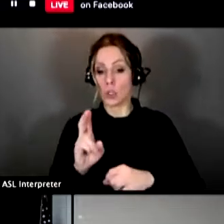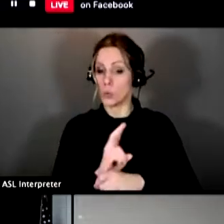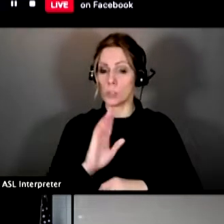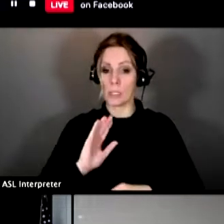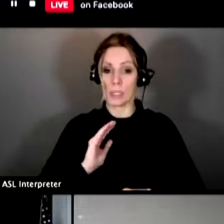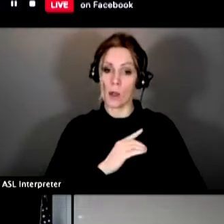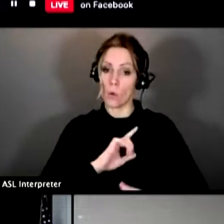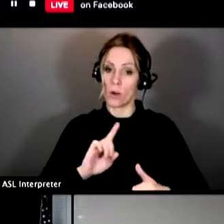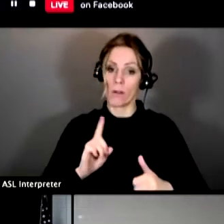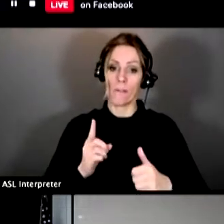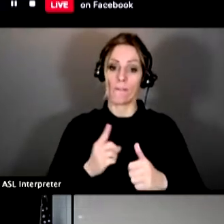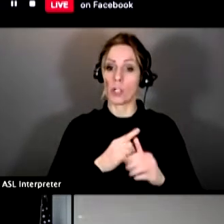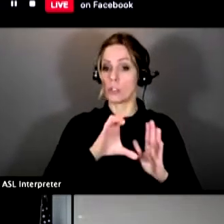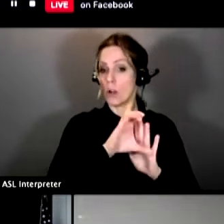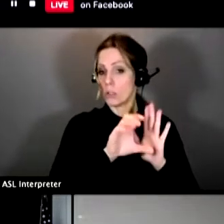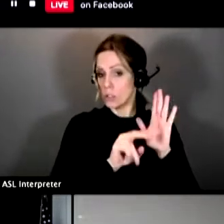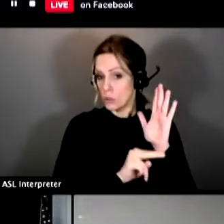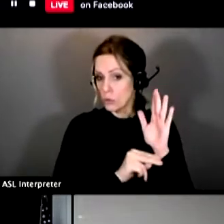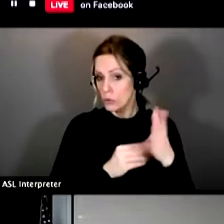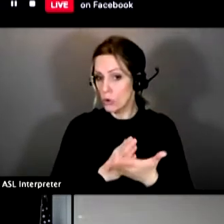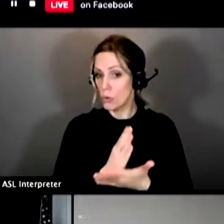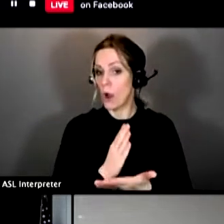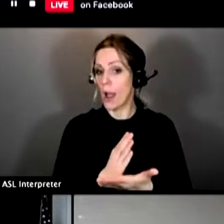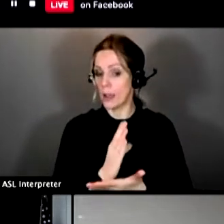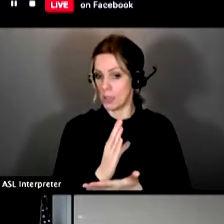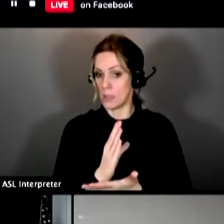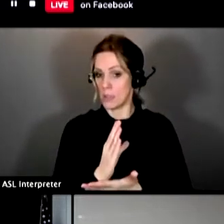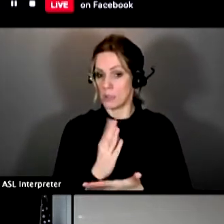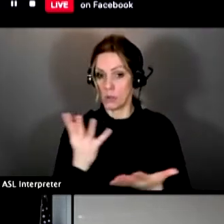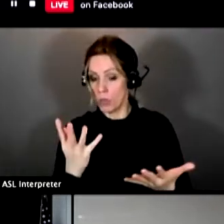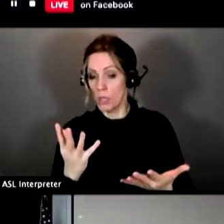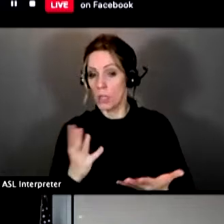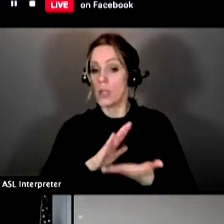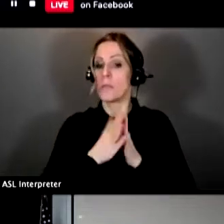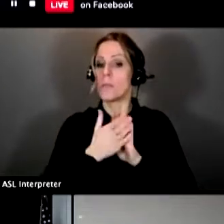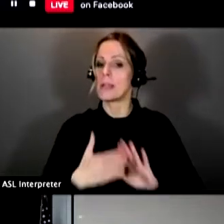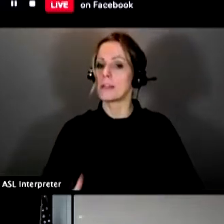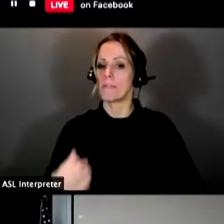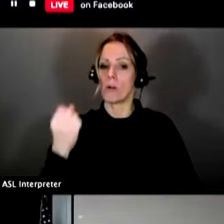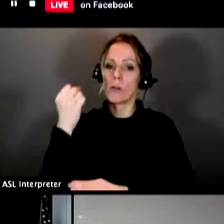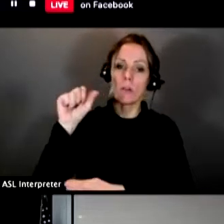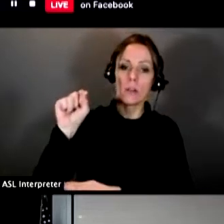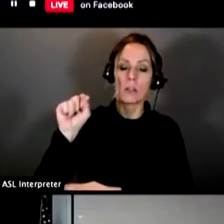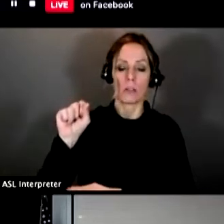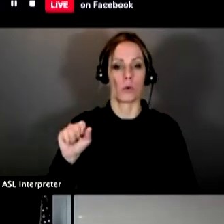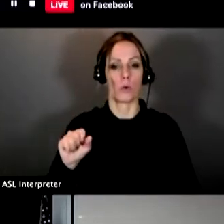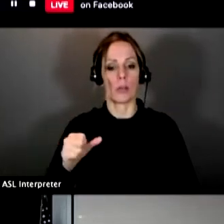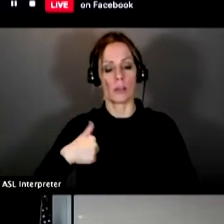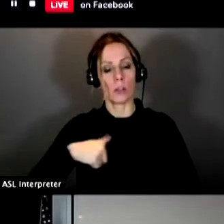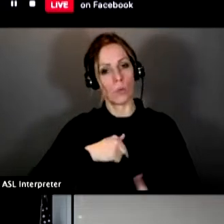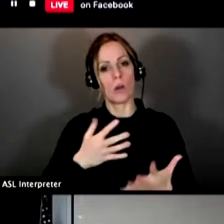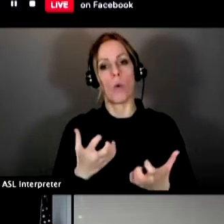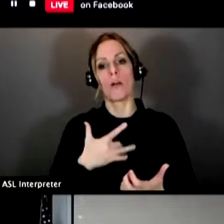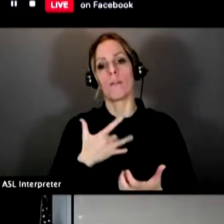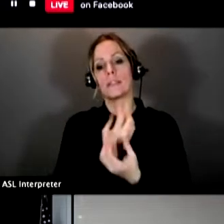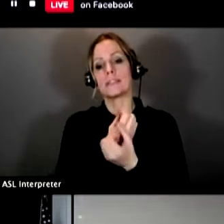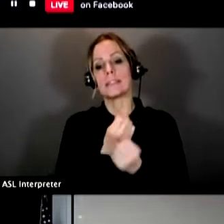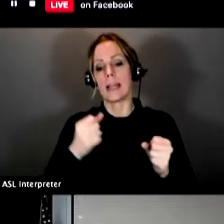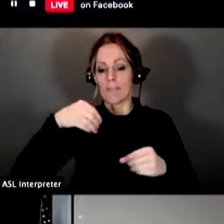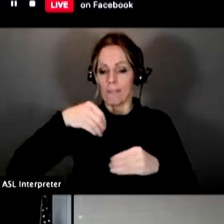right, which is peaceful protest, we feel safe in this city. That's my question. We